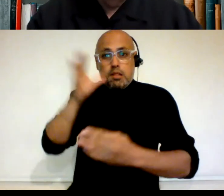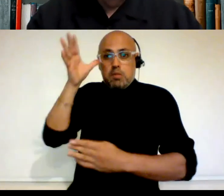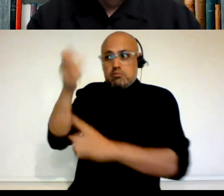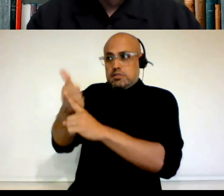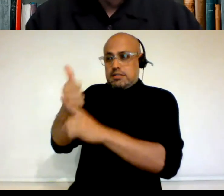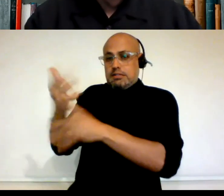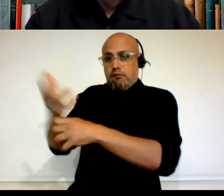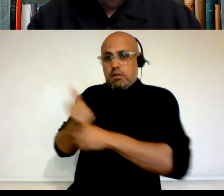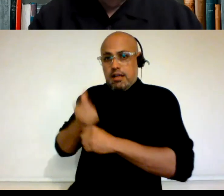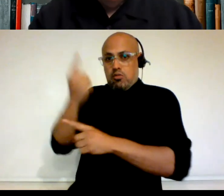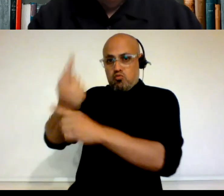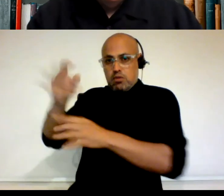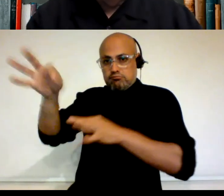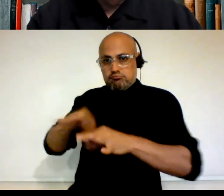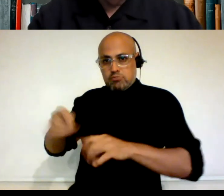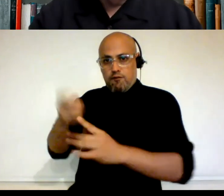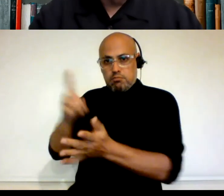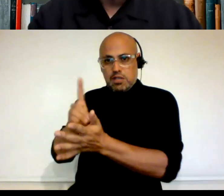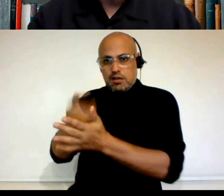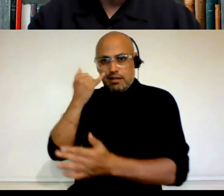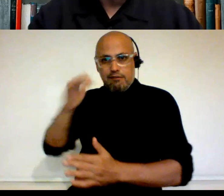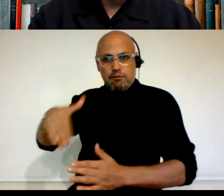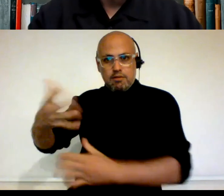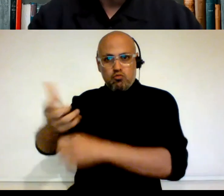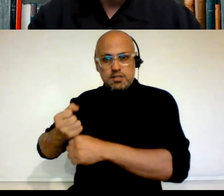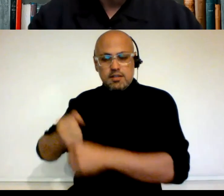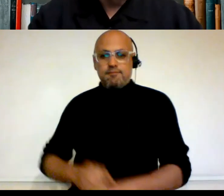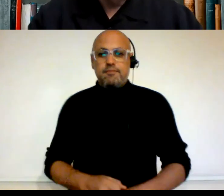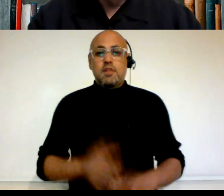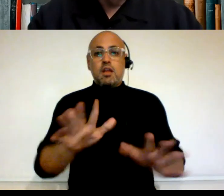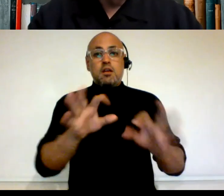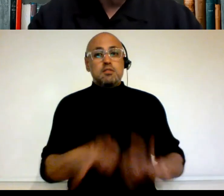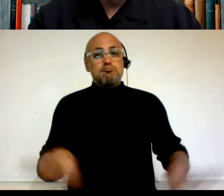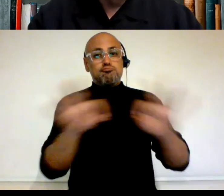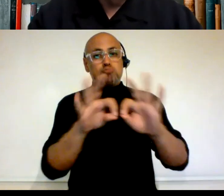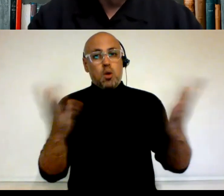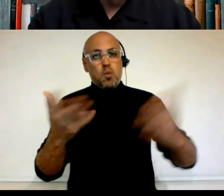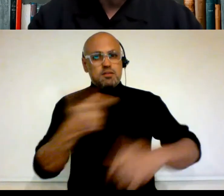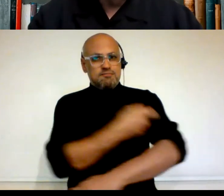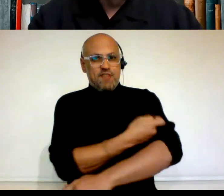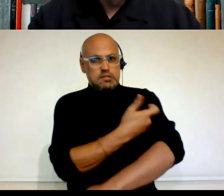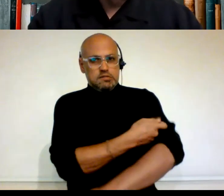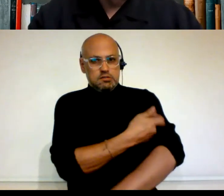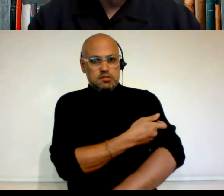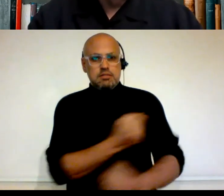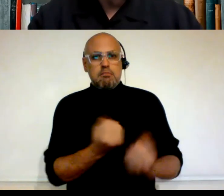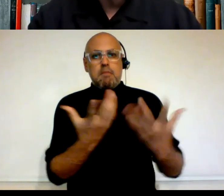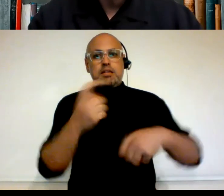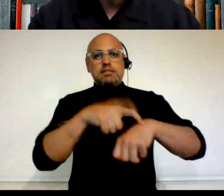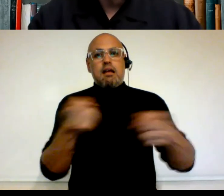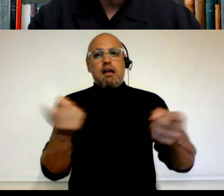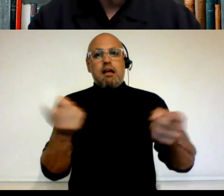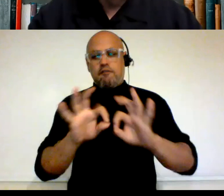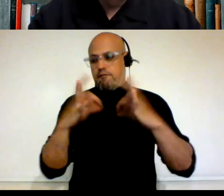doctors if they have not seen it. And if I may pitch again the importance of vaccination. Many times families during